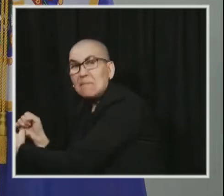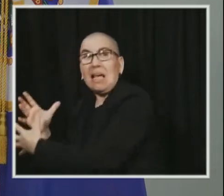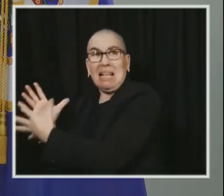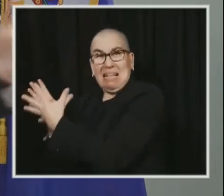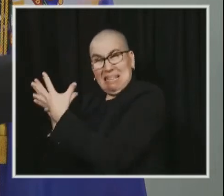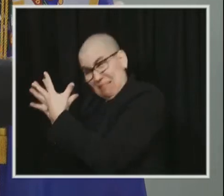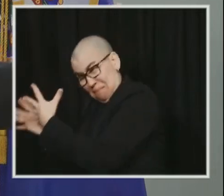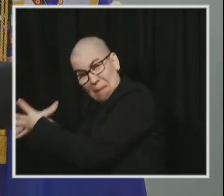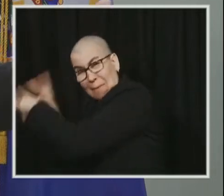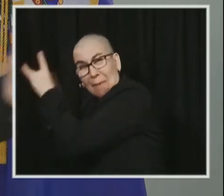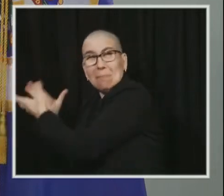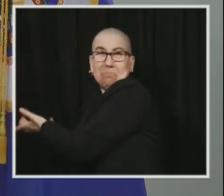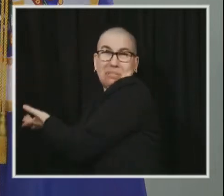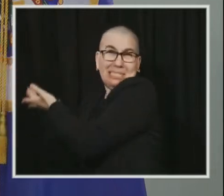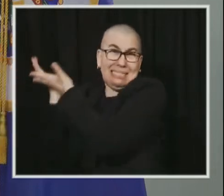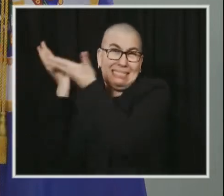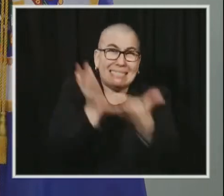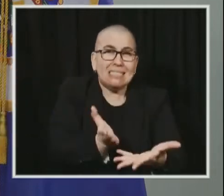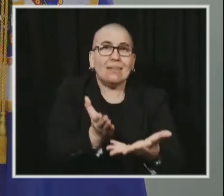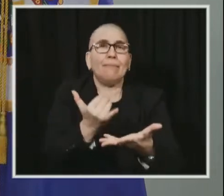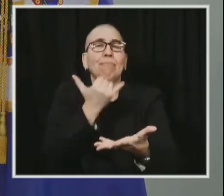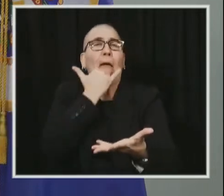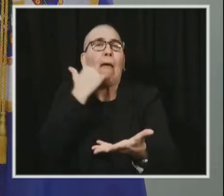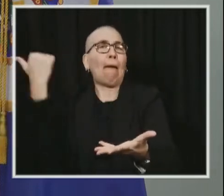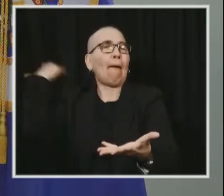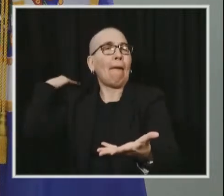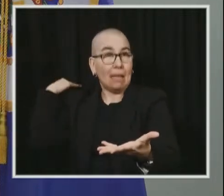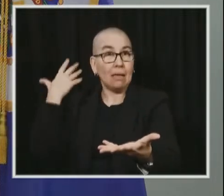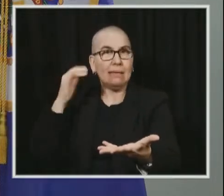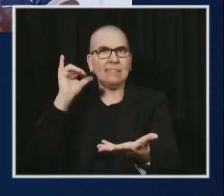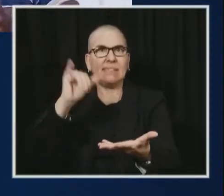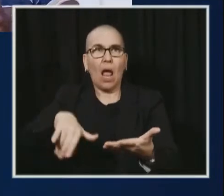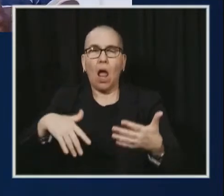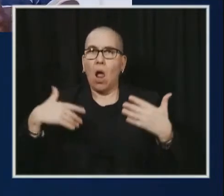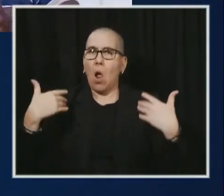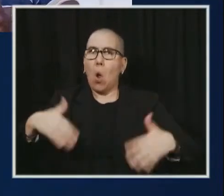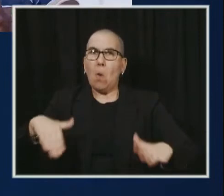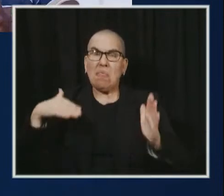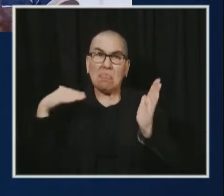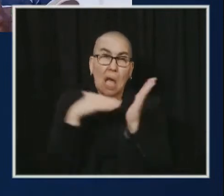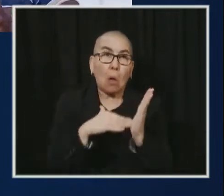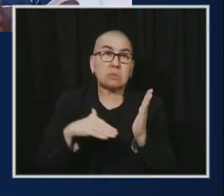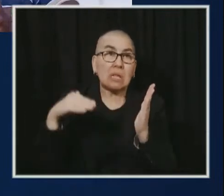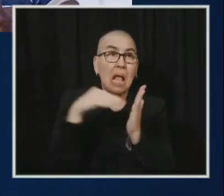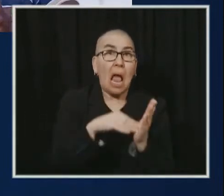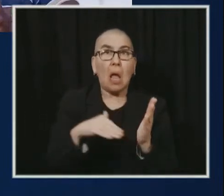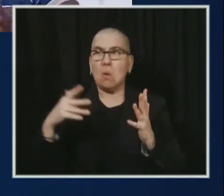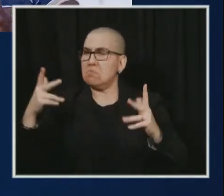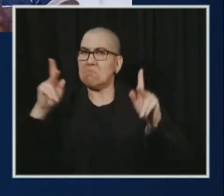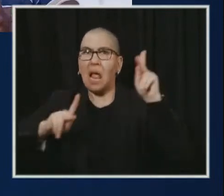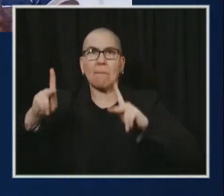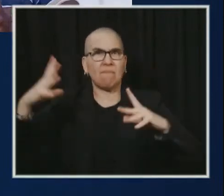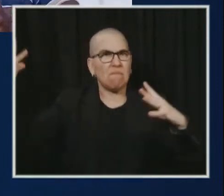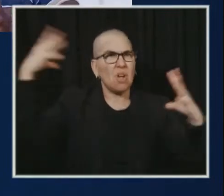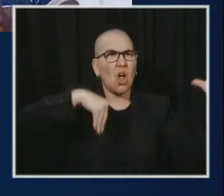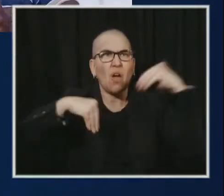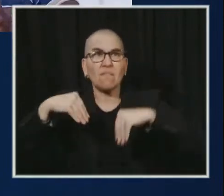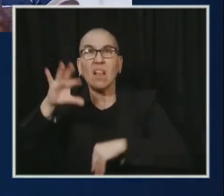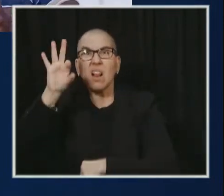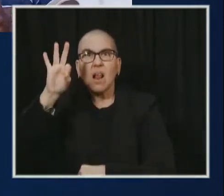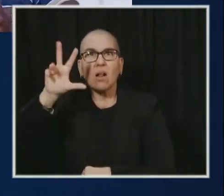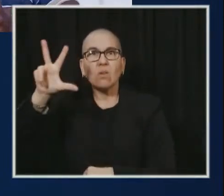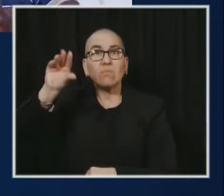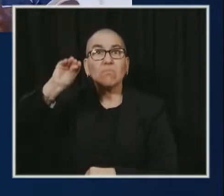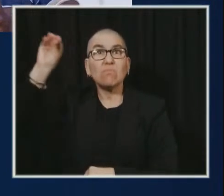now across an entire rich ecosystem of thousands of providers. We've got 43% of our seniors done as we